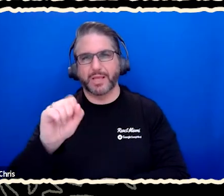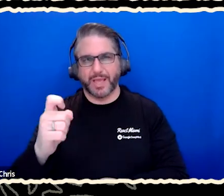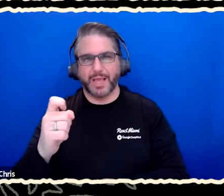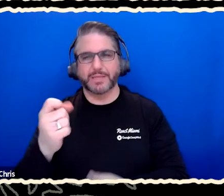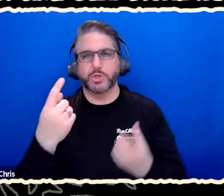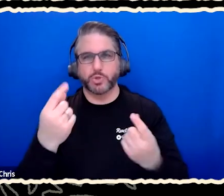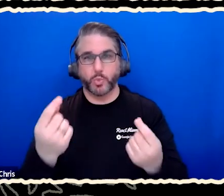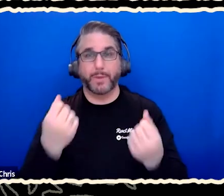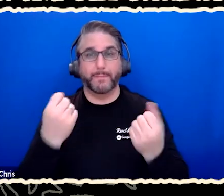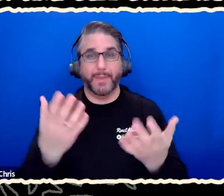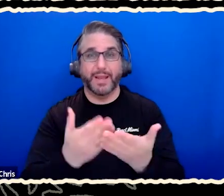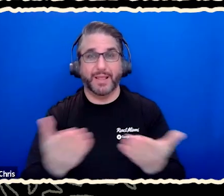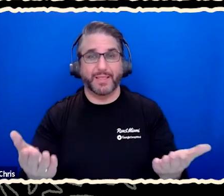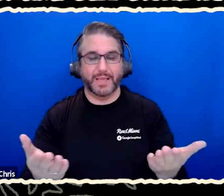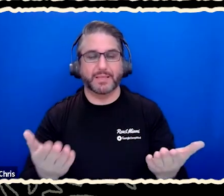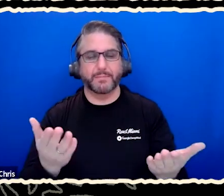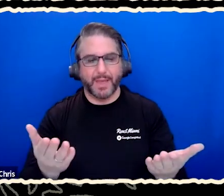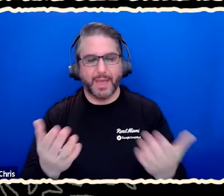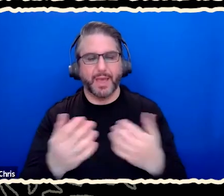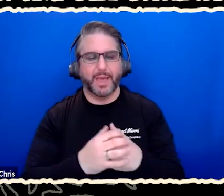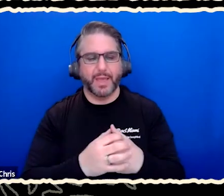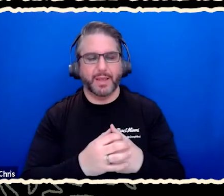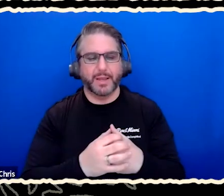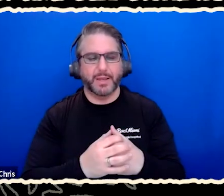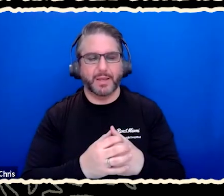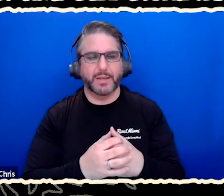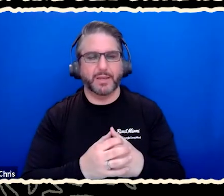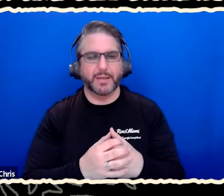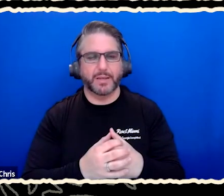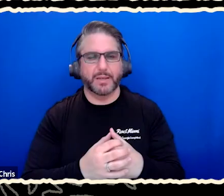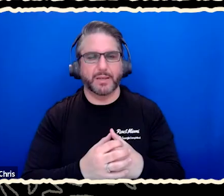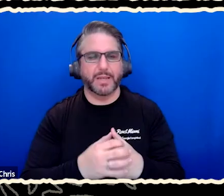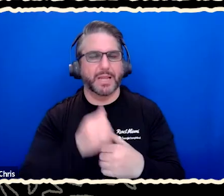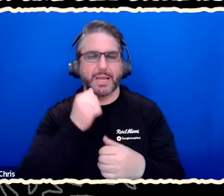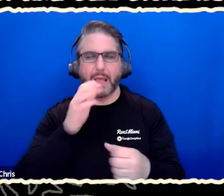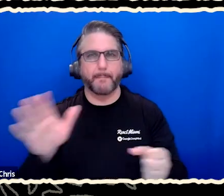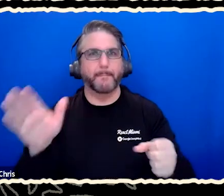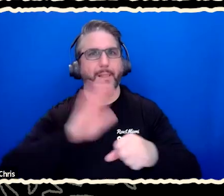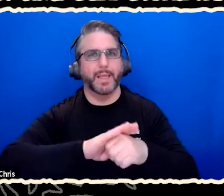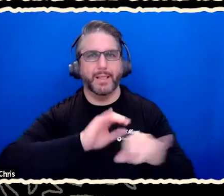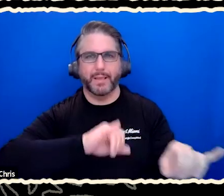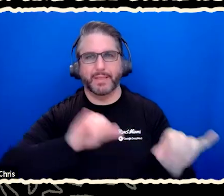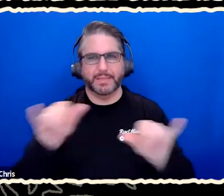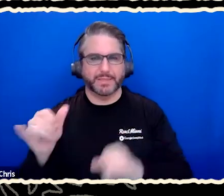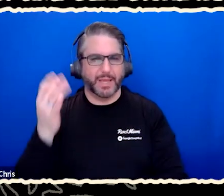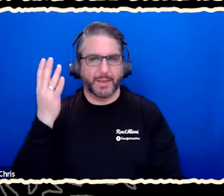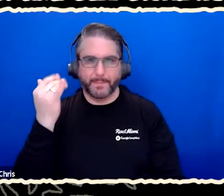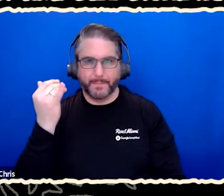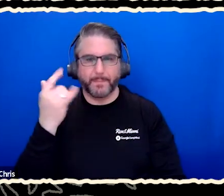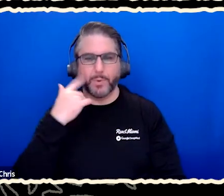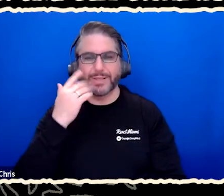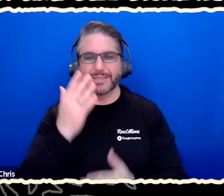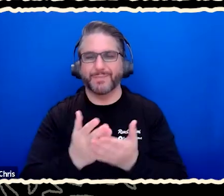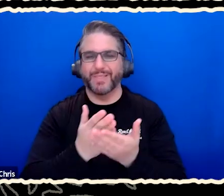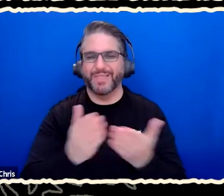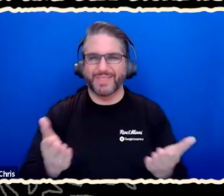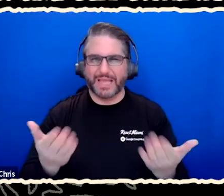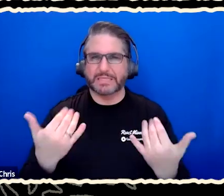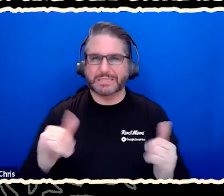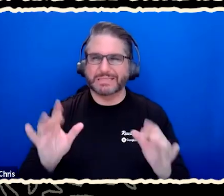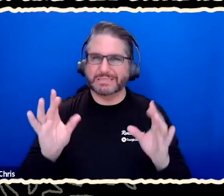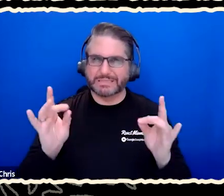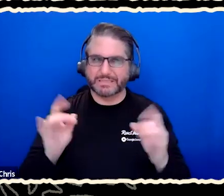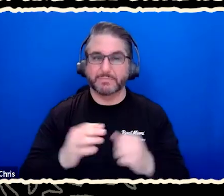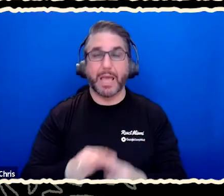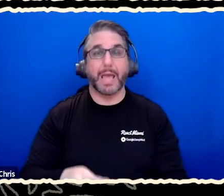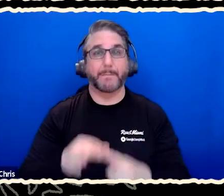things already, but I'm not completely sure I would say it is completely the same because there's still some things, especially when it